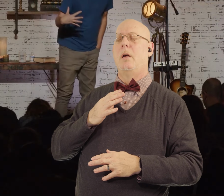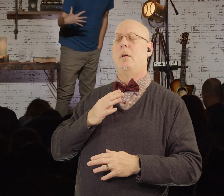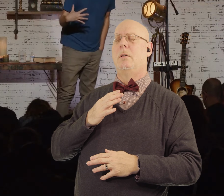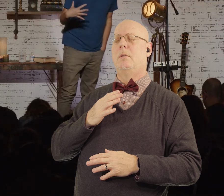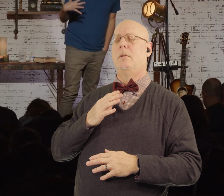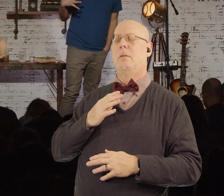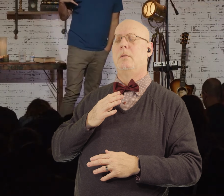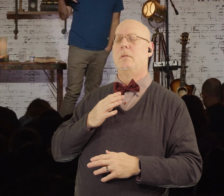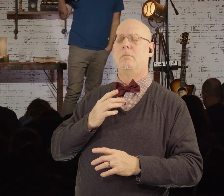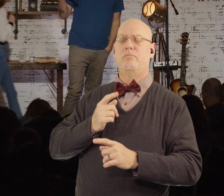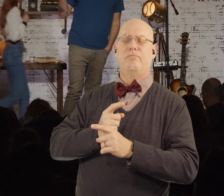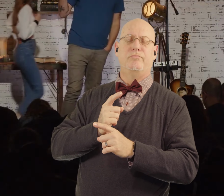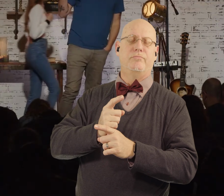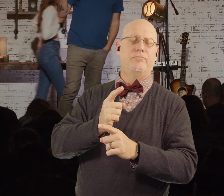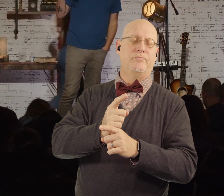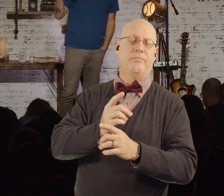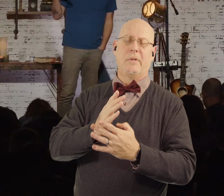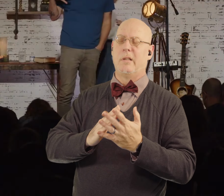appropriate,